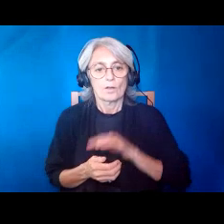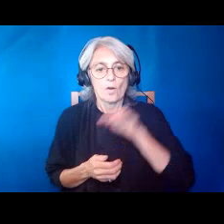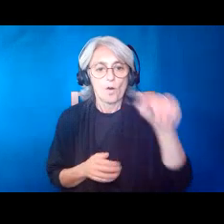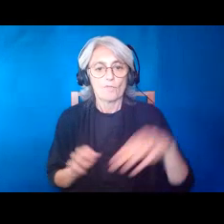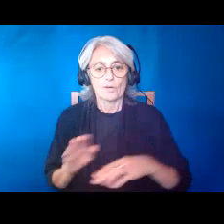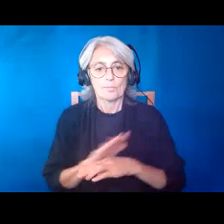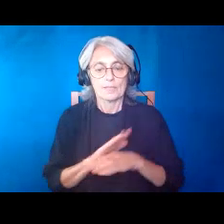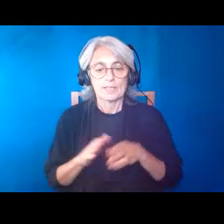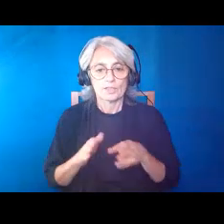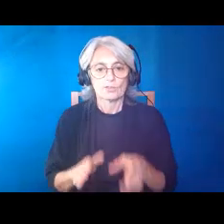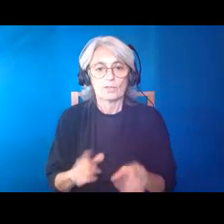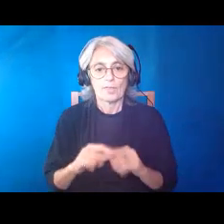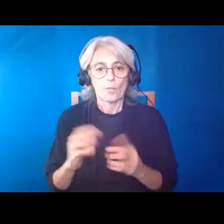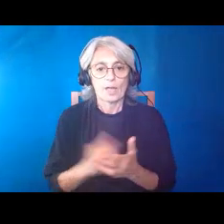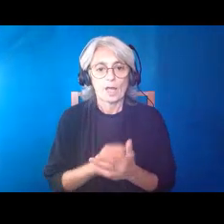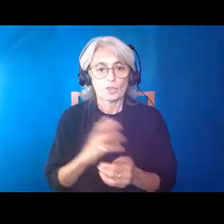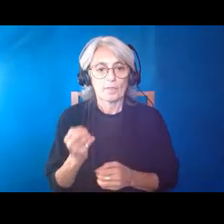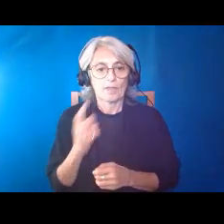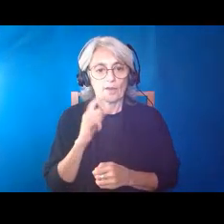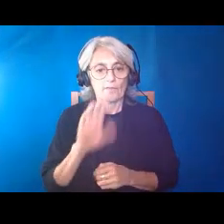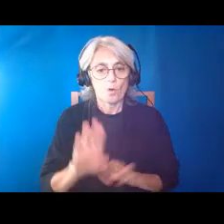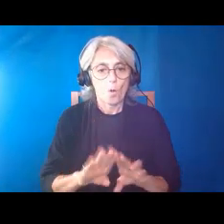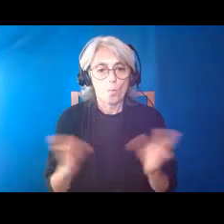for its opening, which was wonderful.